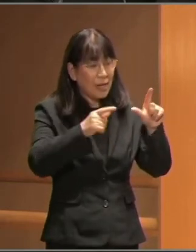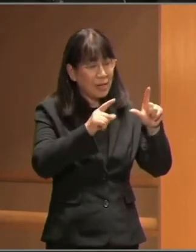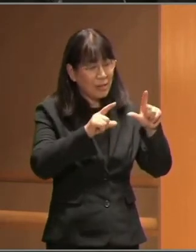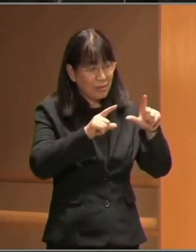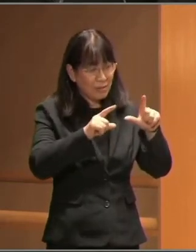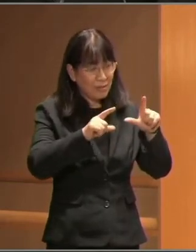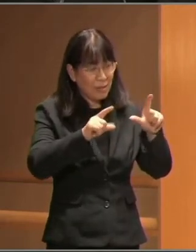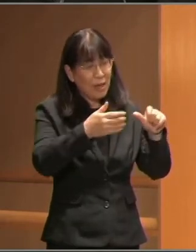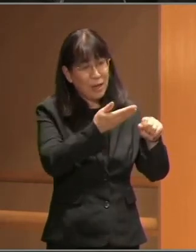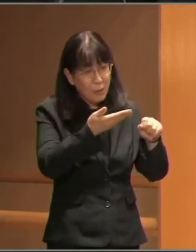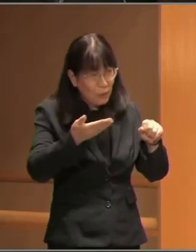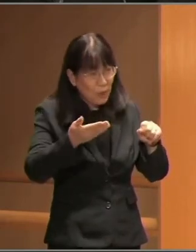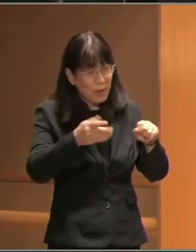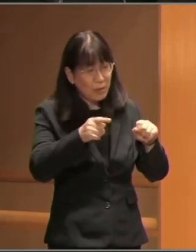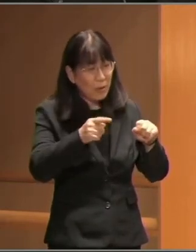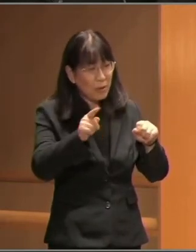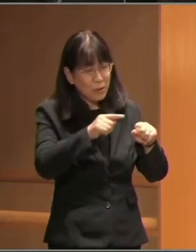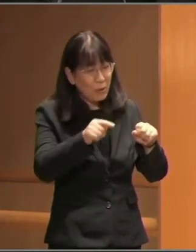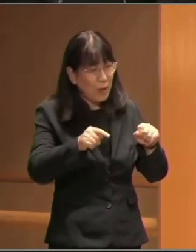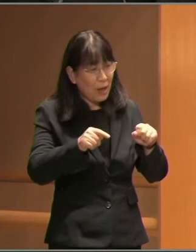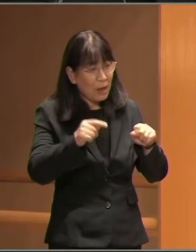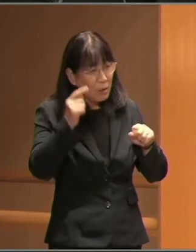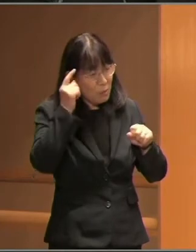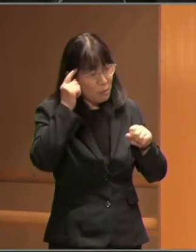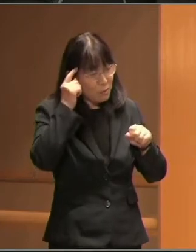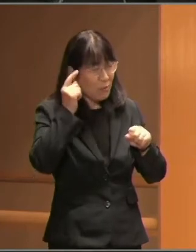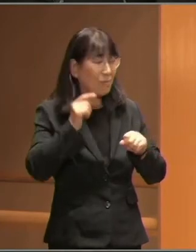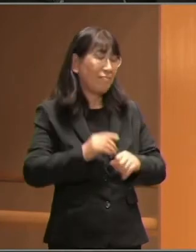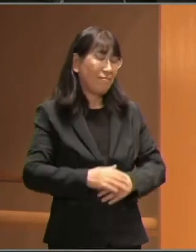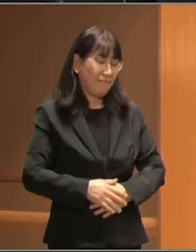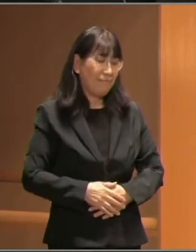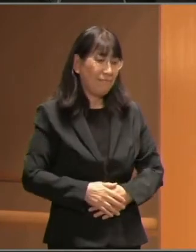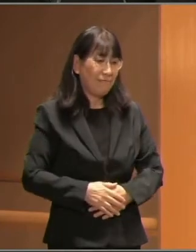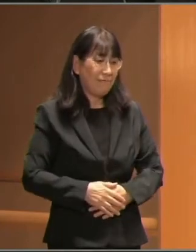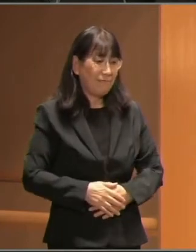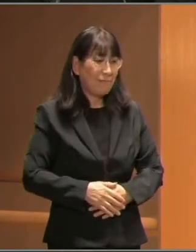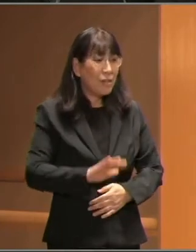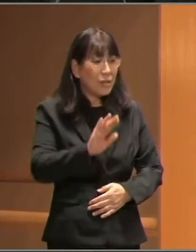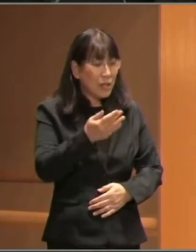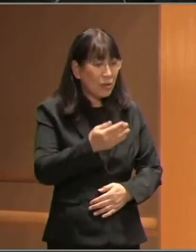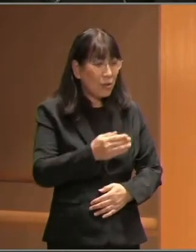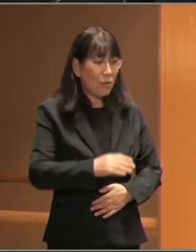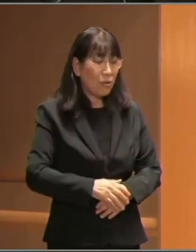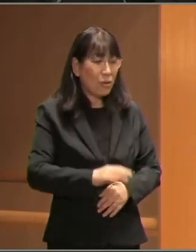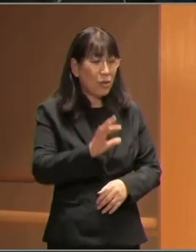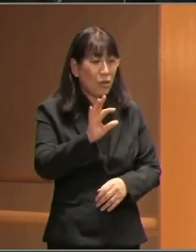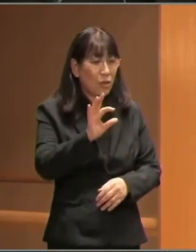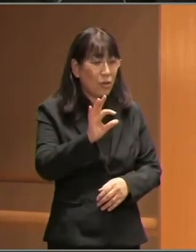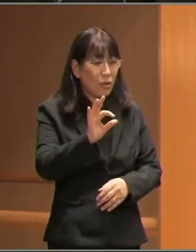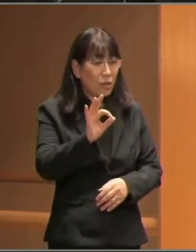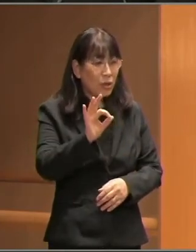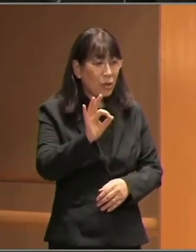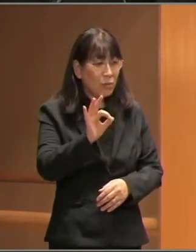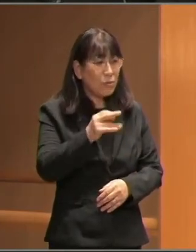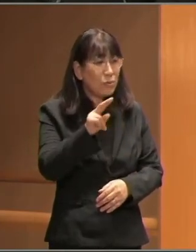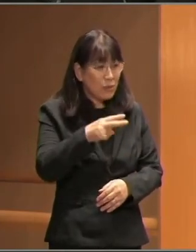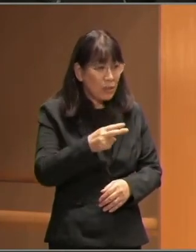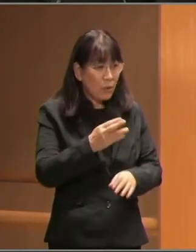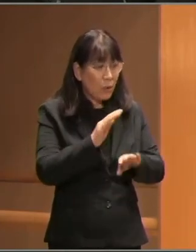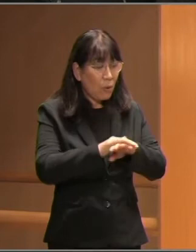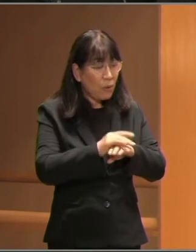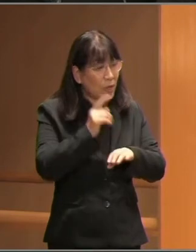the coastal side of the Pacific Ocean may feel that way. However, physically